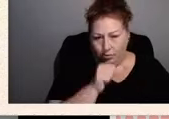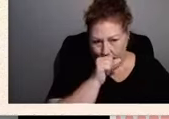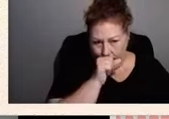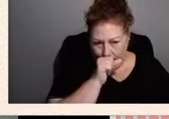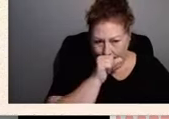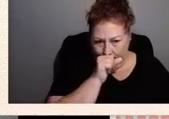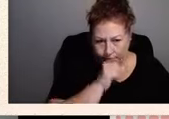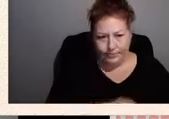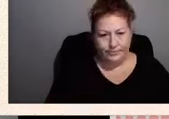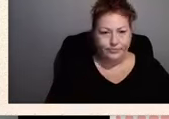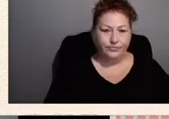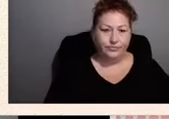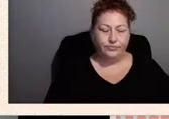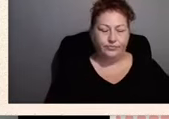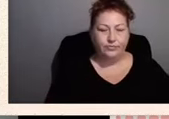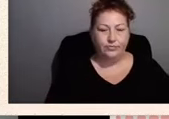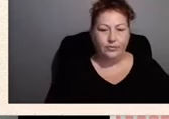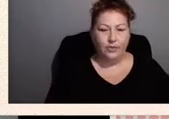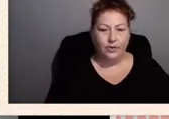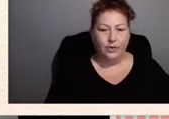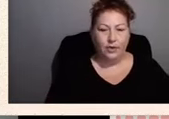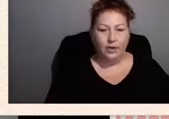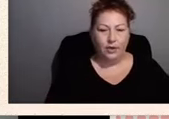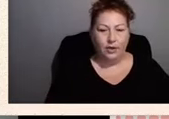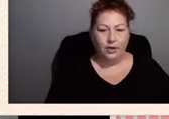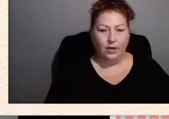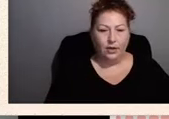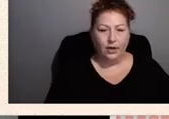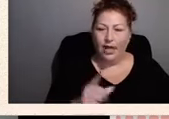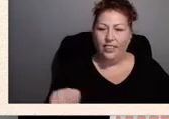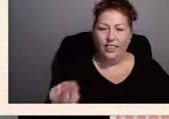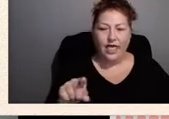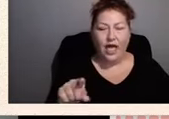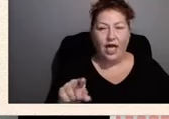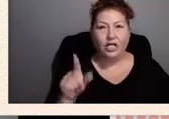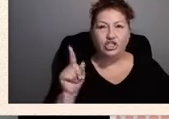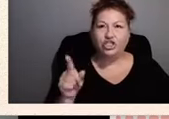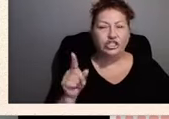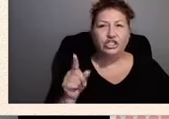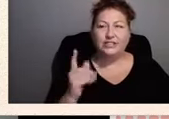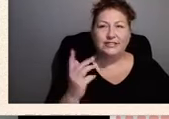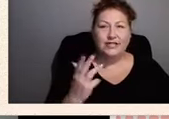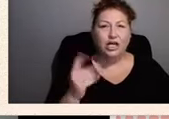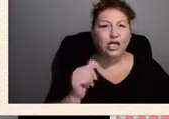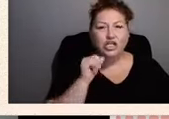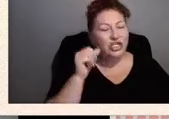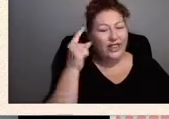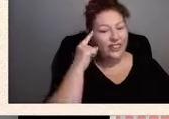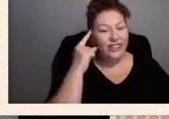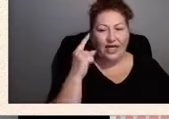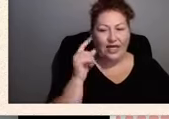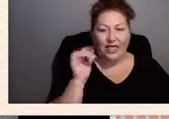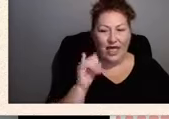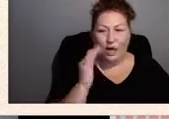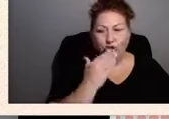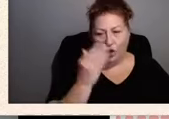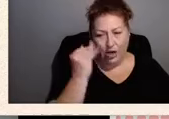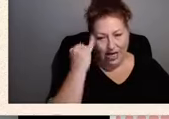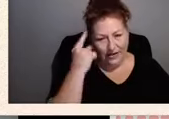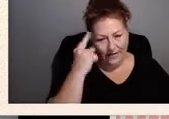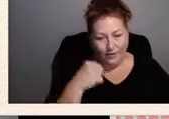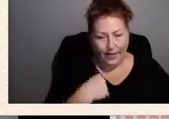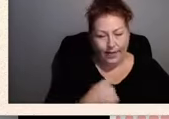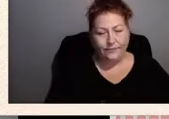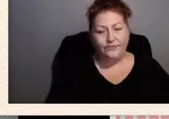they they she just she didn't think it was a good idea for me, and I was